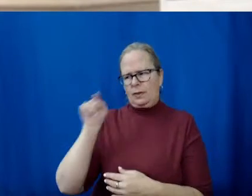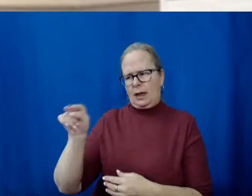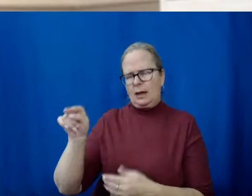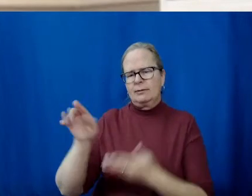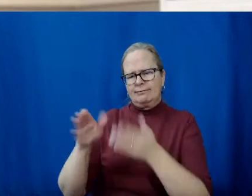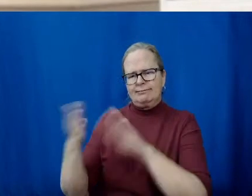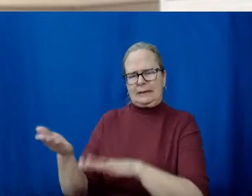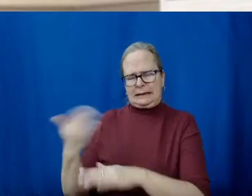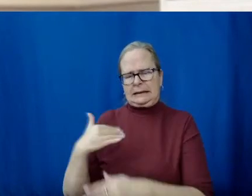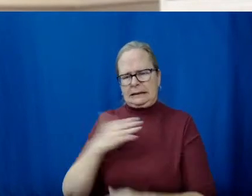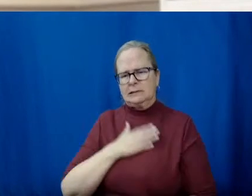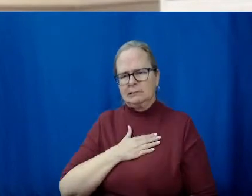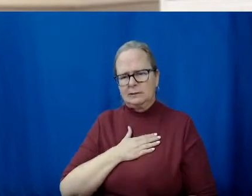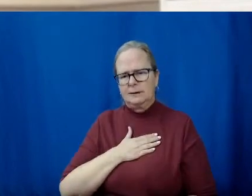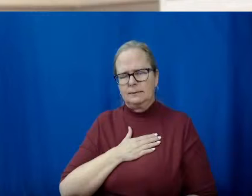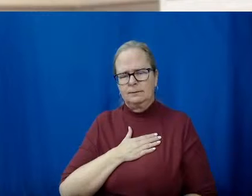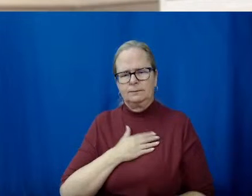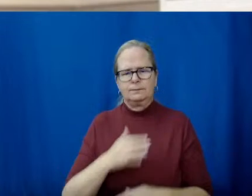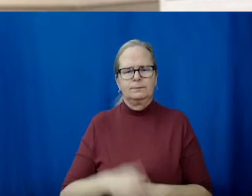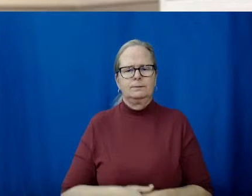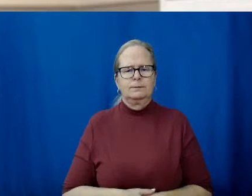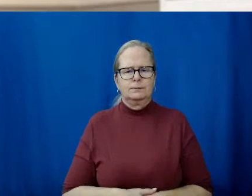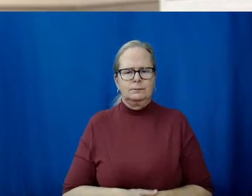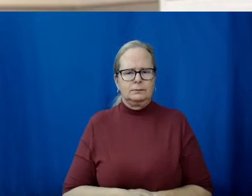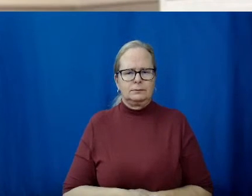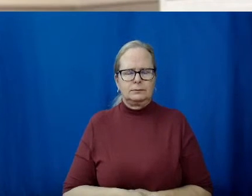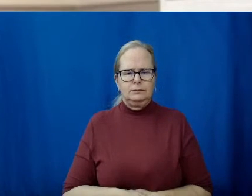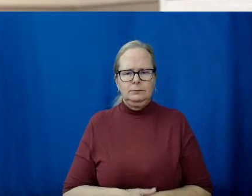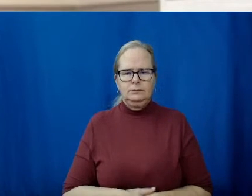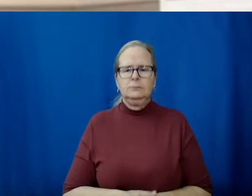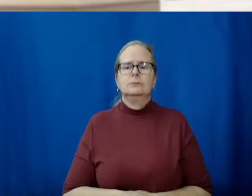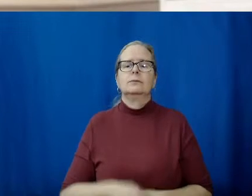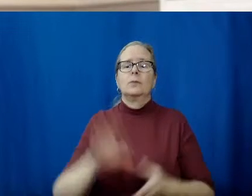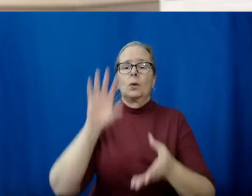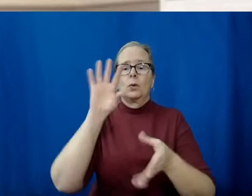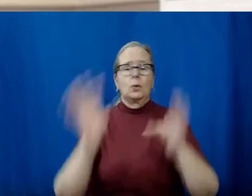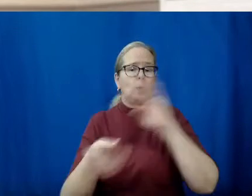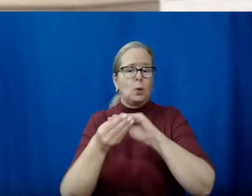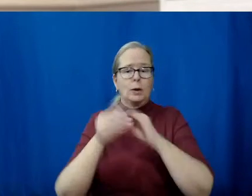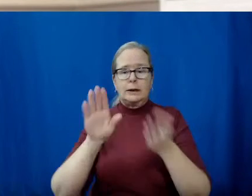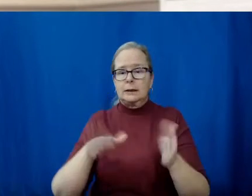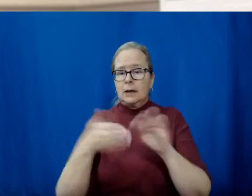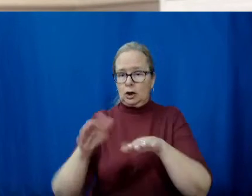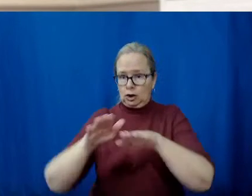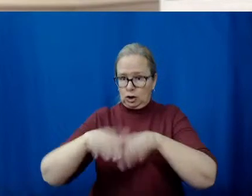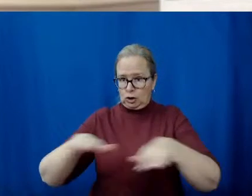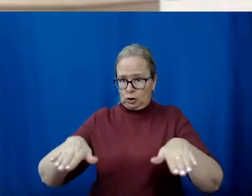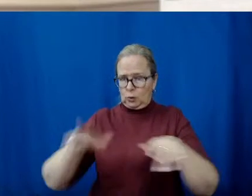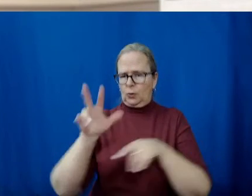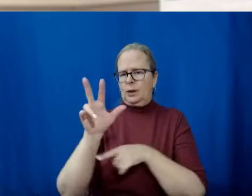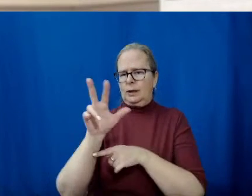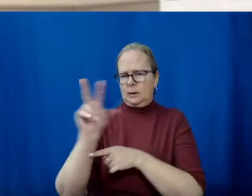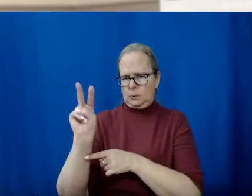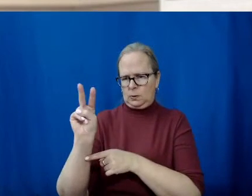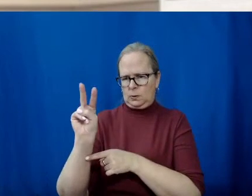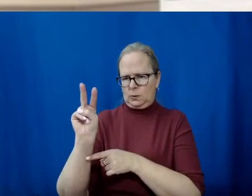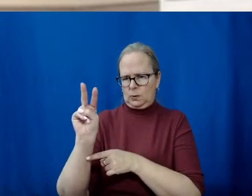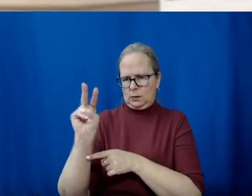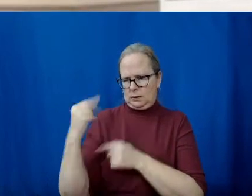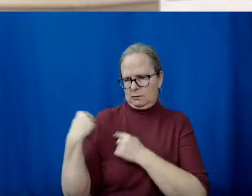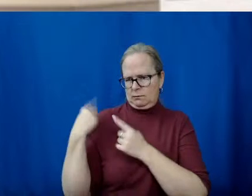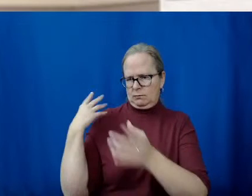And the deaths in total are at 32. I used to report demographics, both the age curves and the